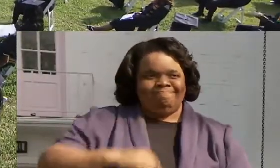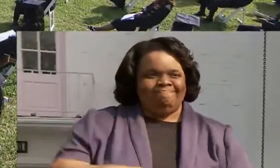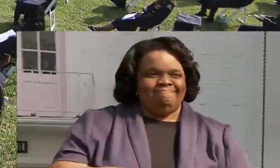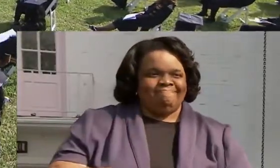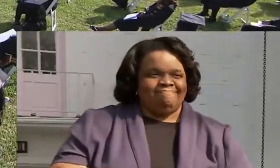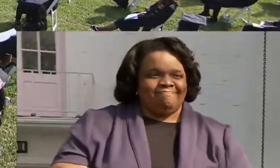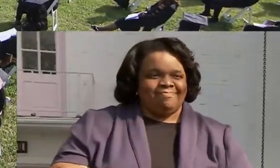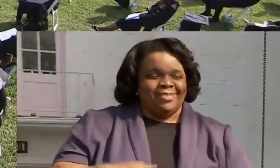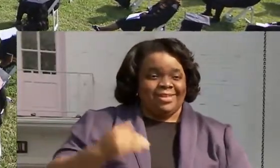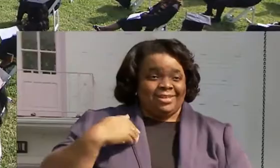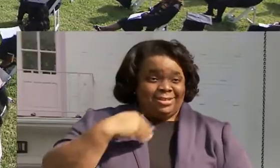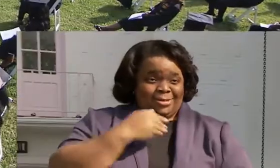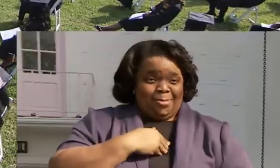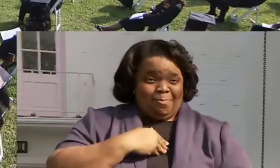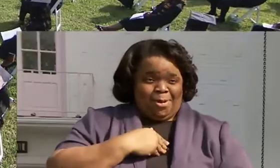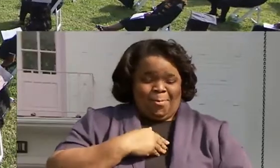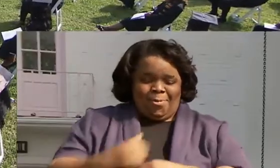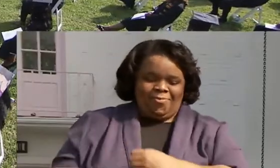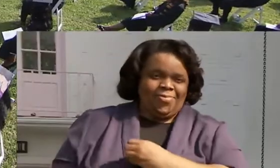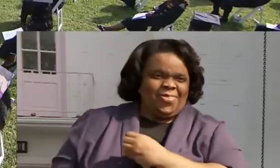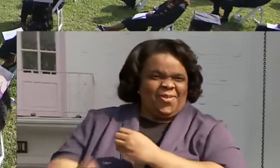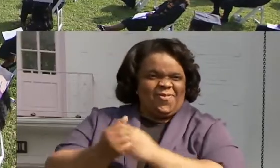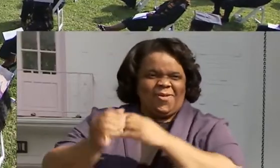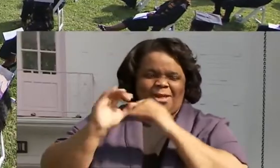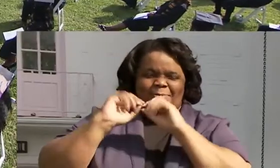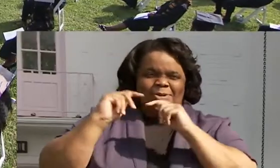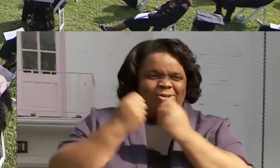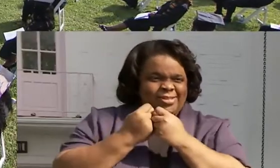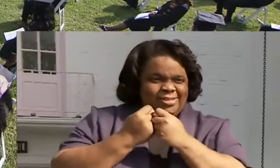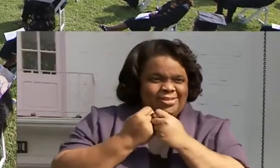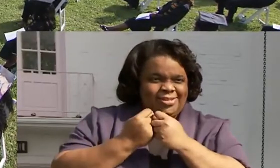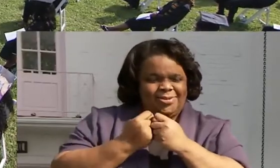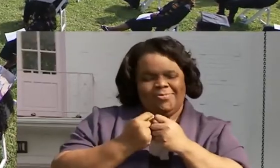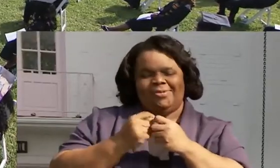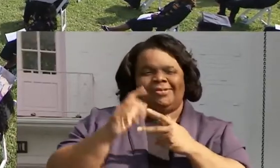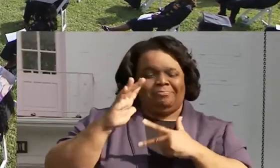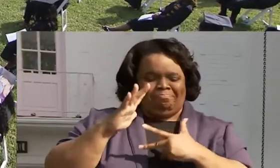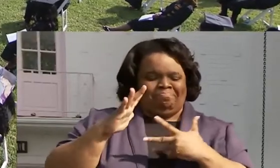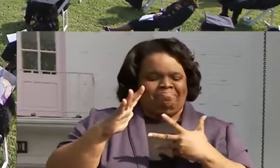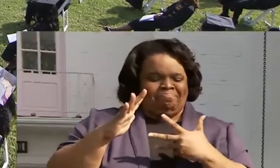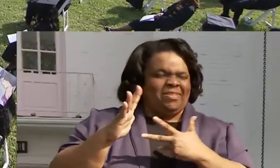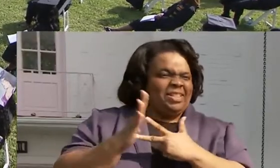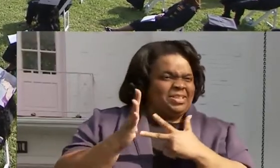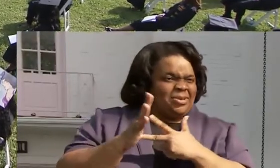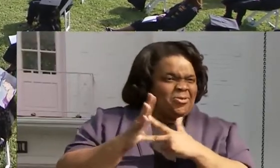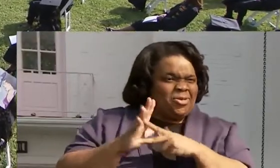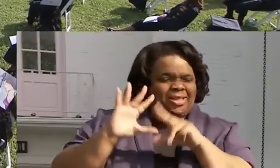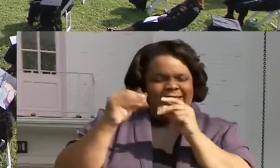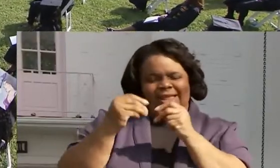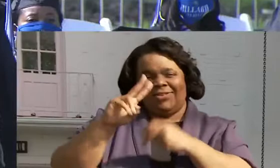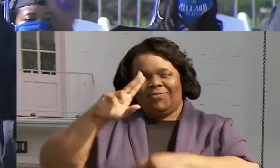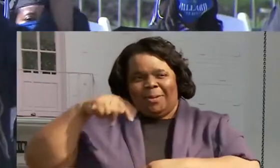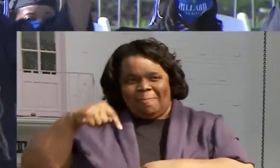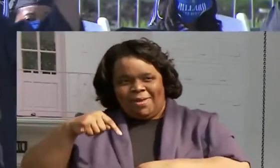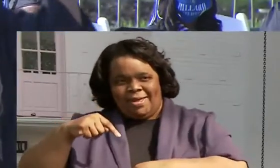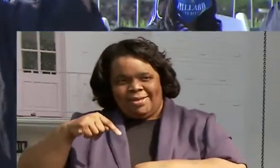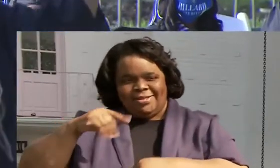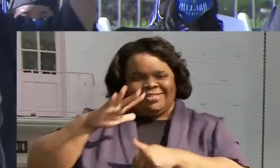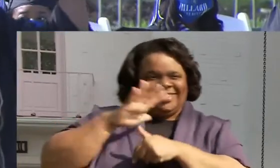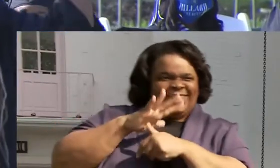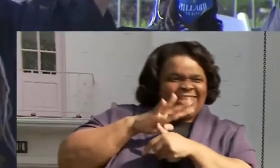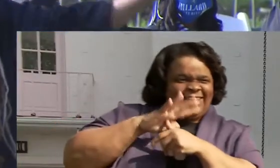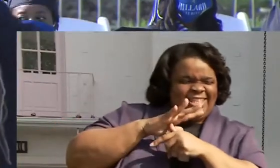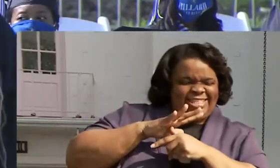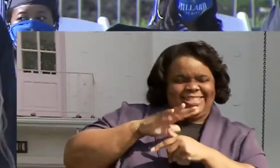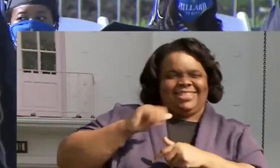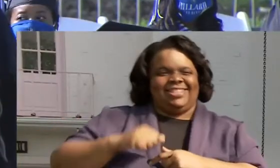member of the Dillard volleyball team of freshman year, sophomore class, vice president, 3-year mock trial team captain, National Black Women's